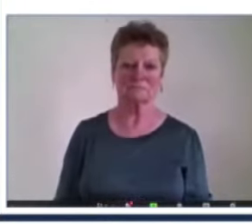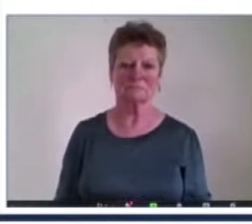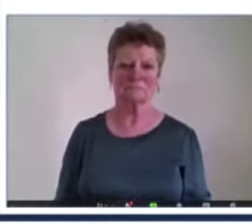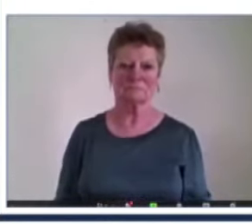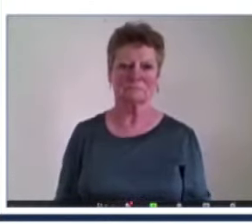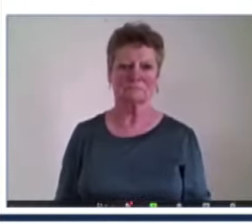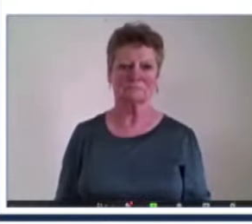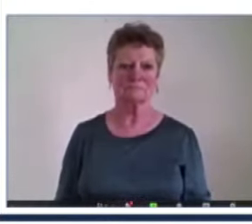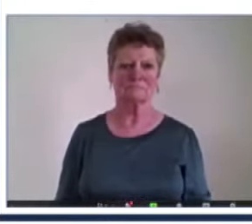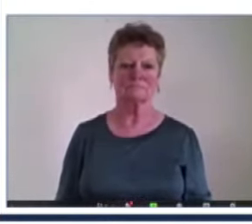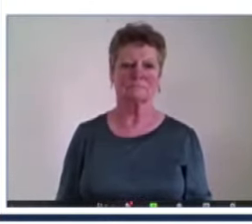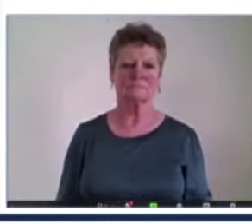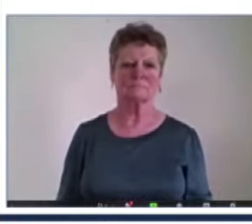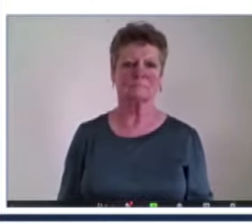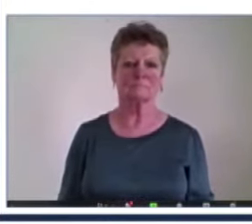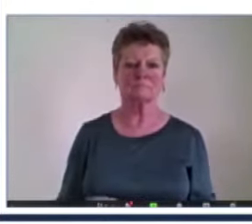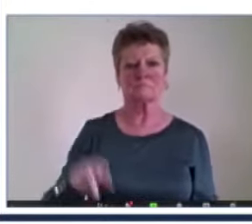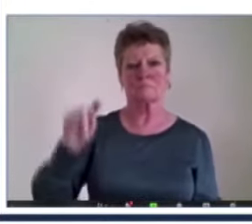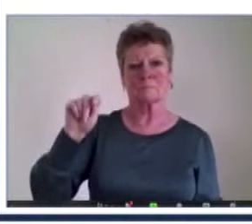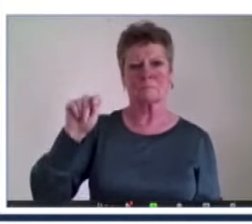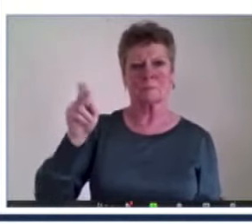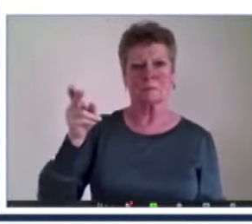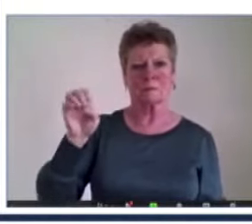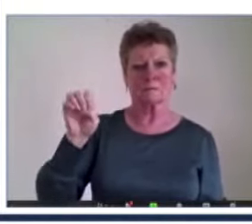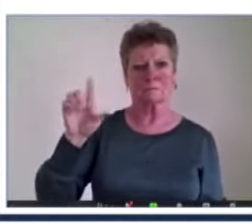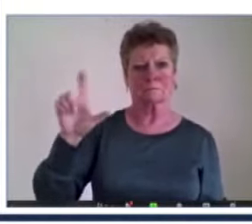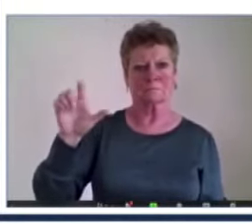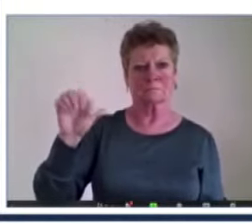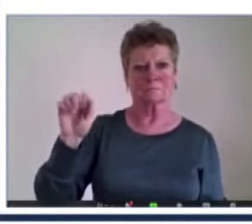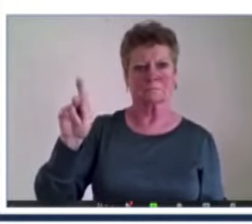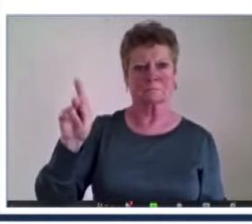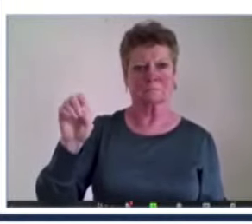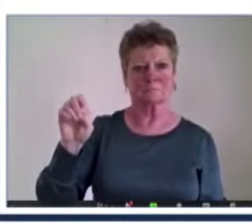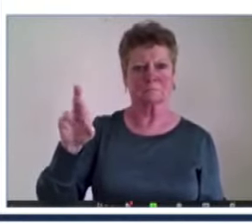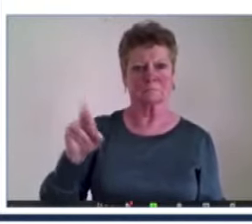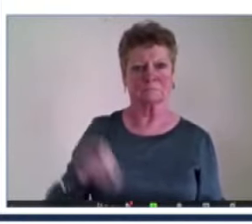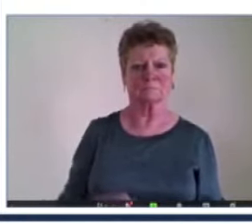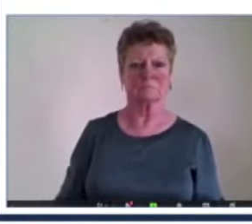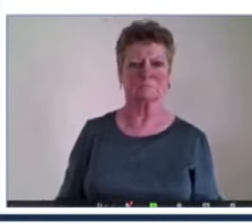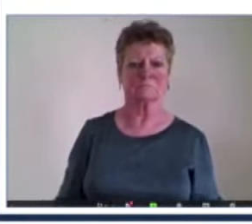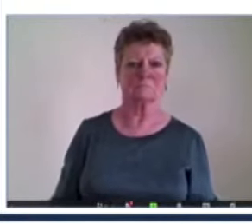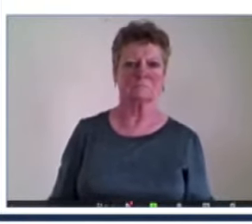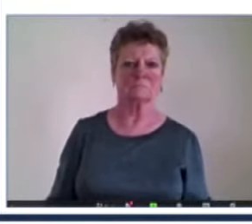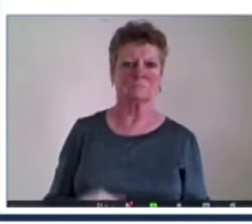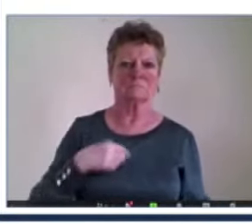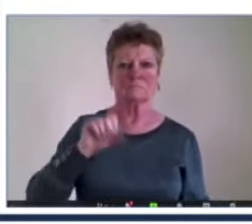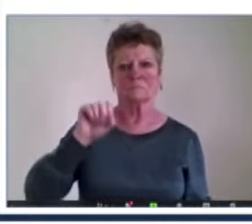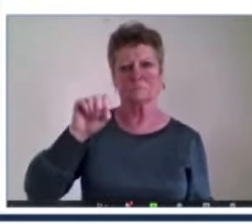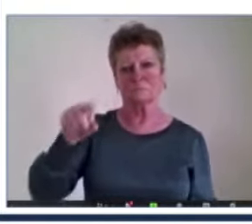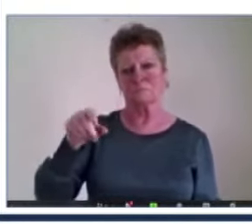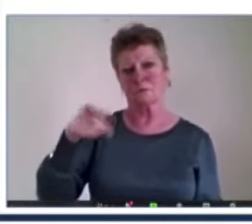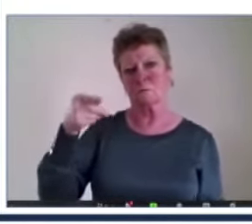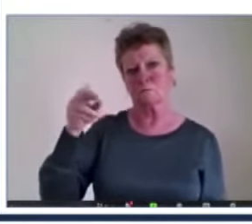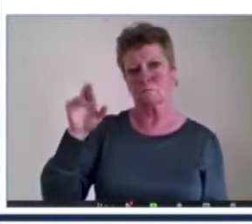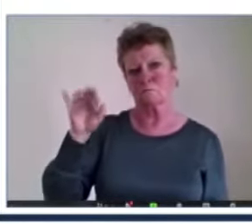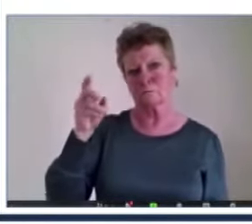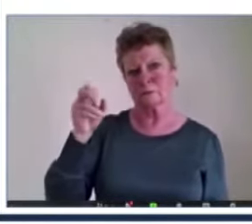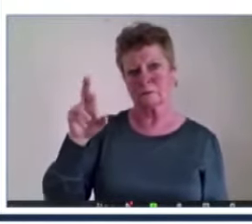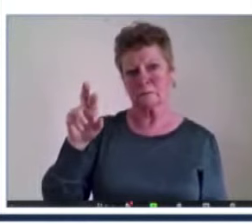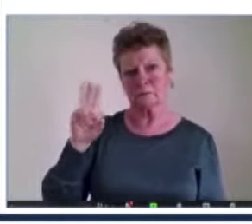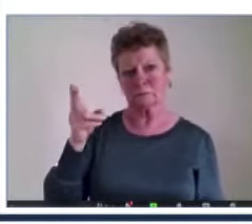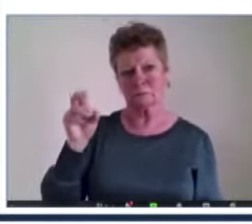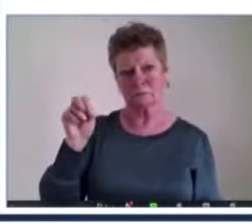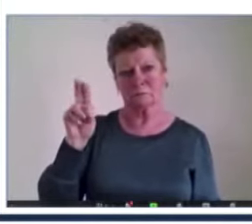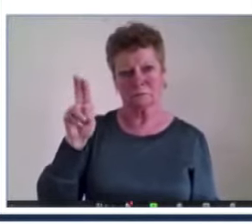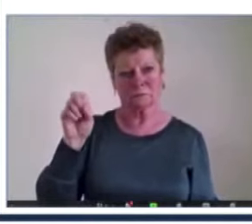next we'll go to Pat Healy with the Laker. Go ahead, Pat. Hi, this question for Premier Houston. With the announcement